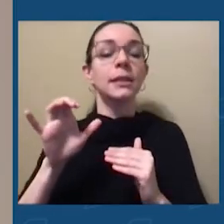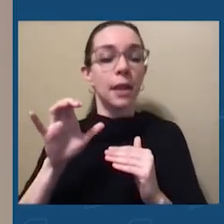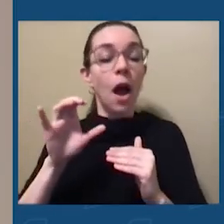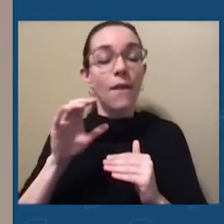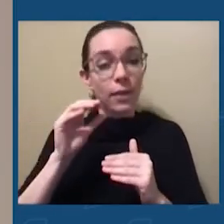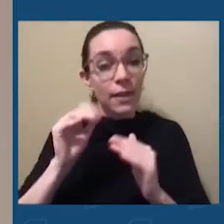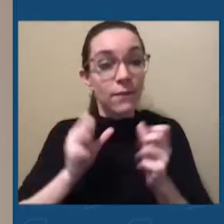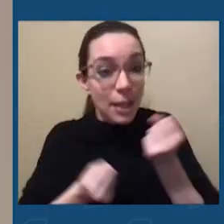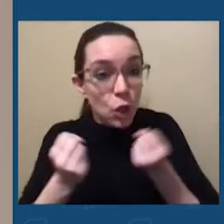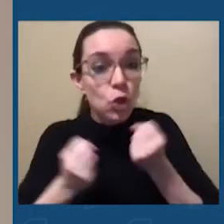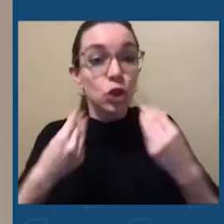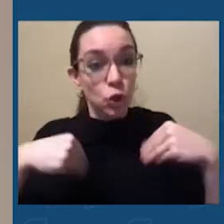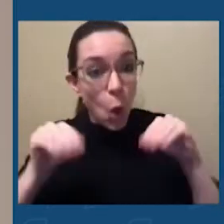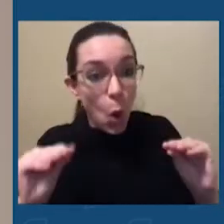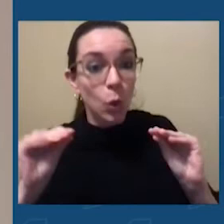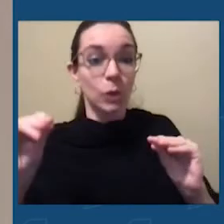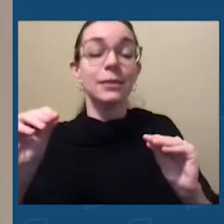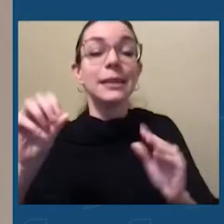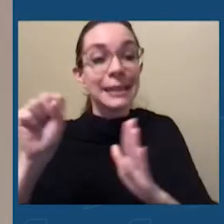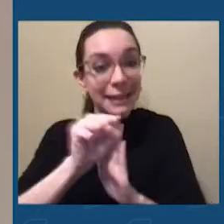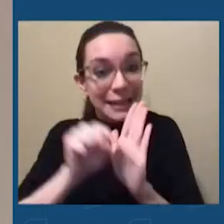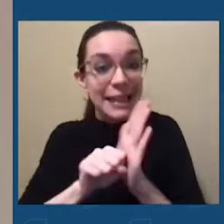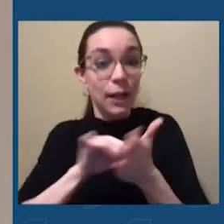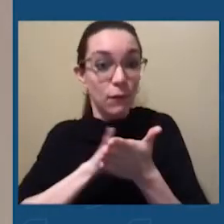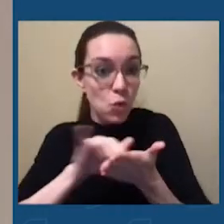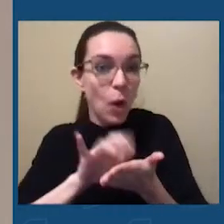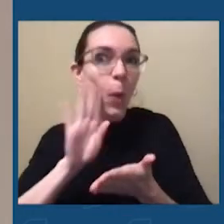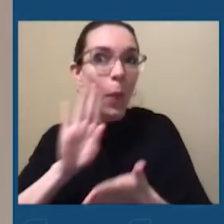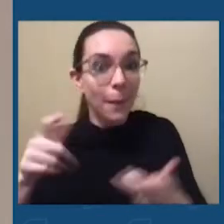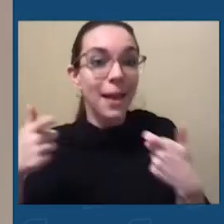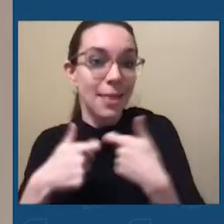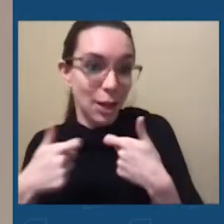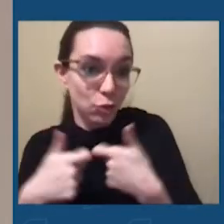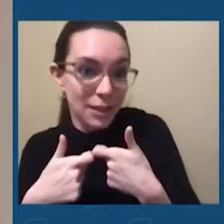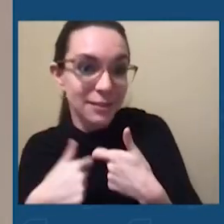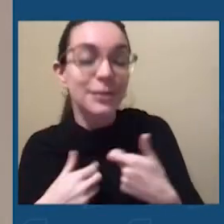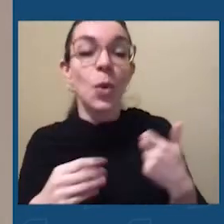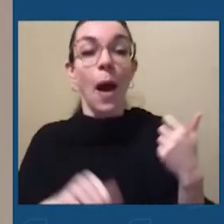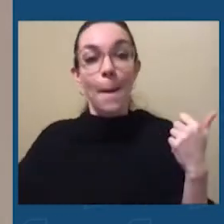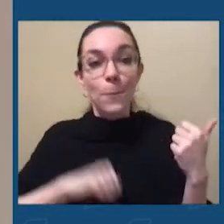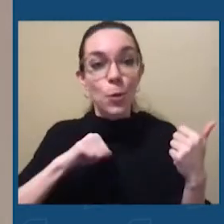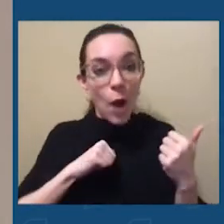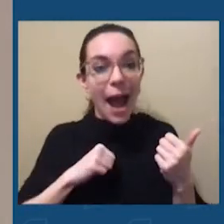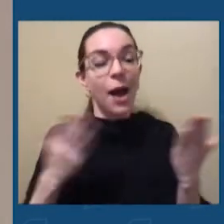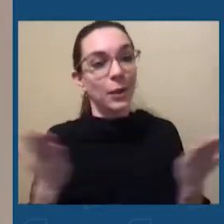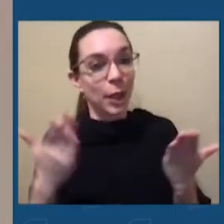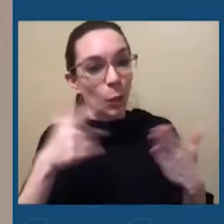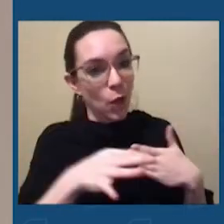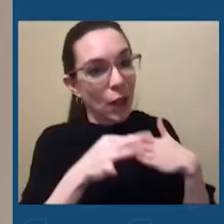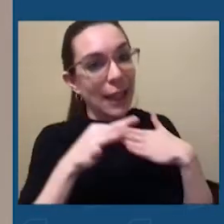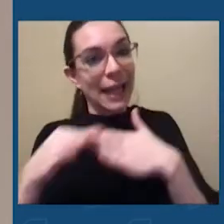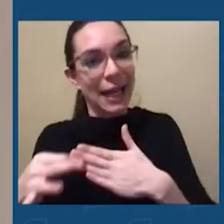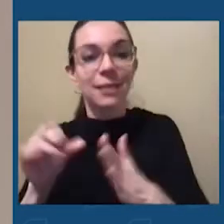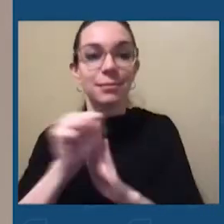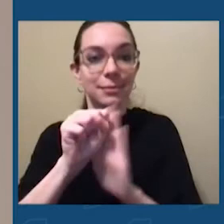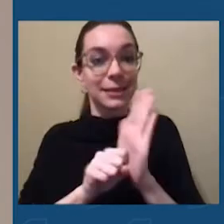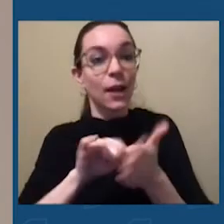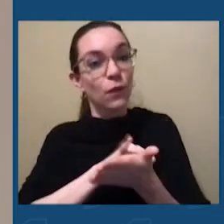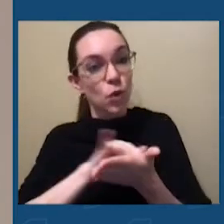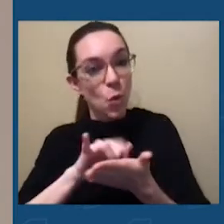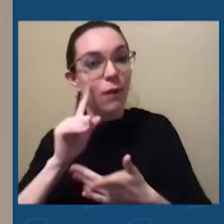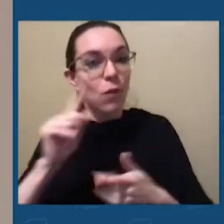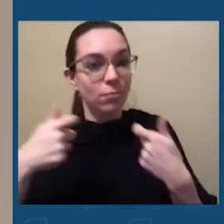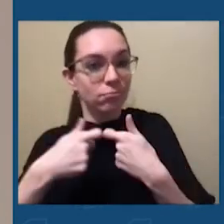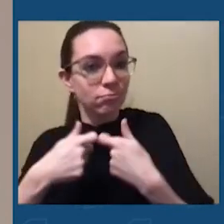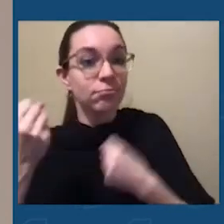my friends, and it's starting right here in the state of New York, and I'm very, very proud of that. Also, the economic